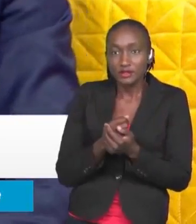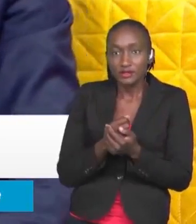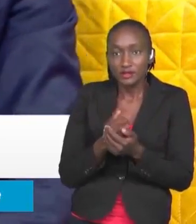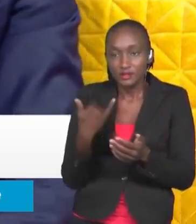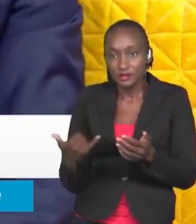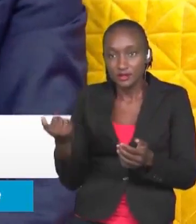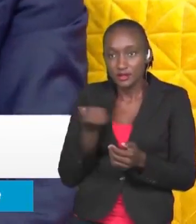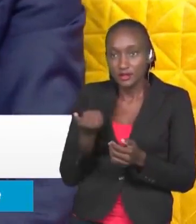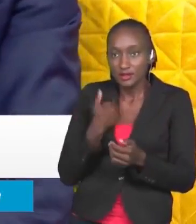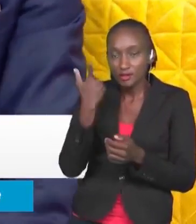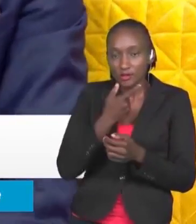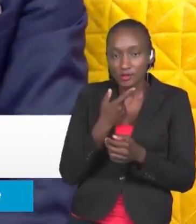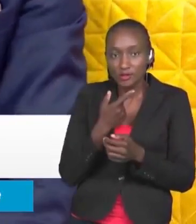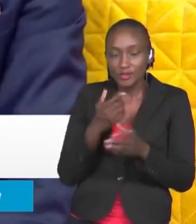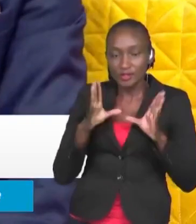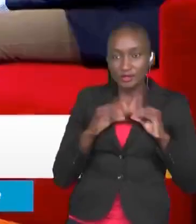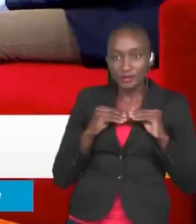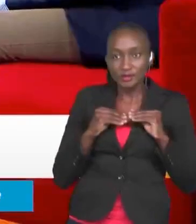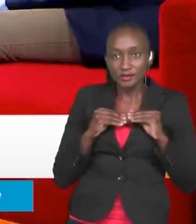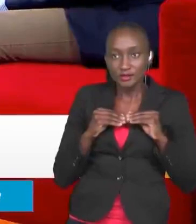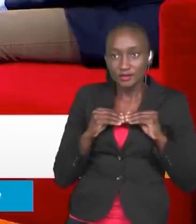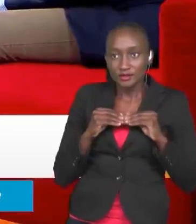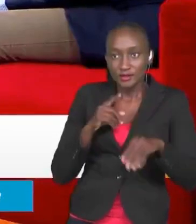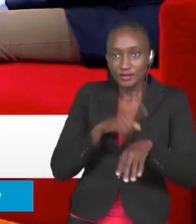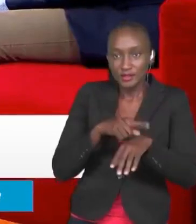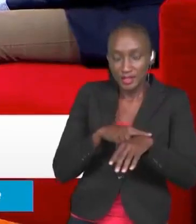girl is on the receiving end. Now,